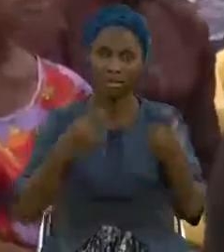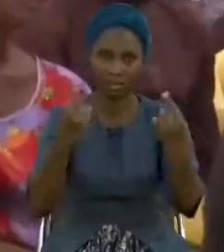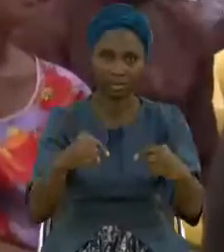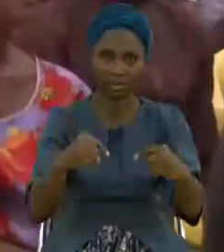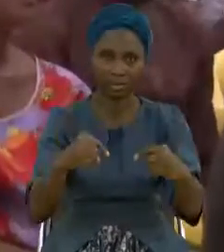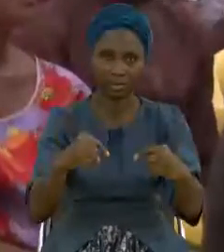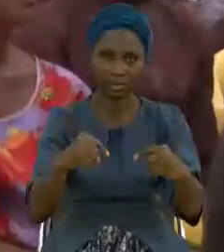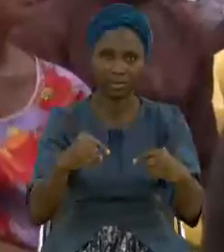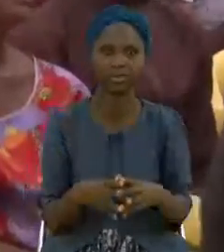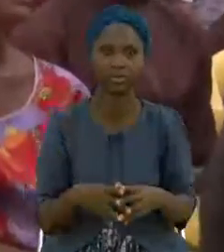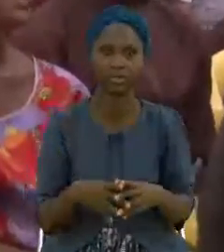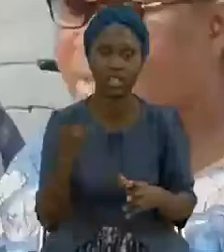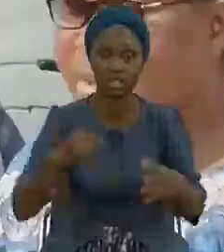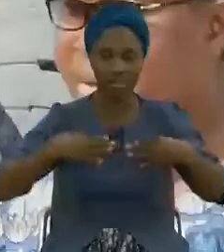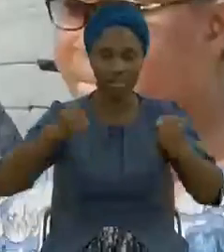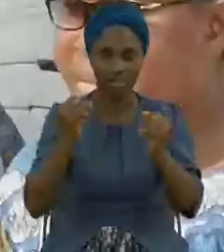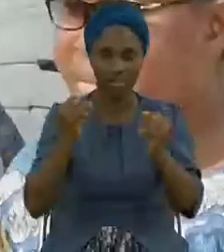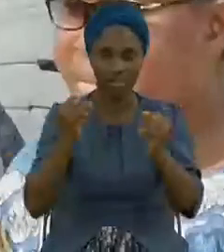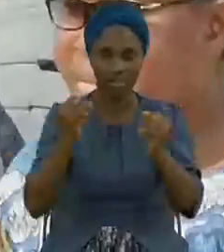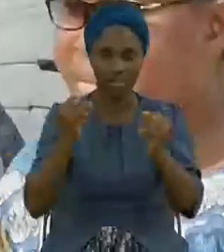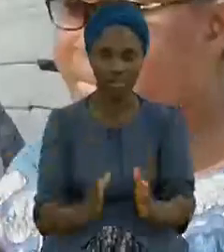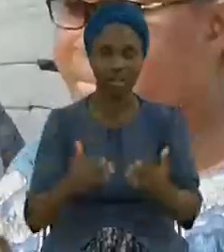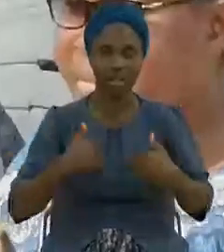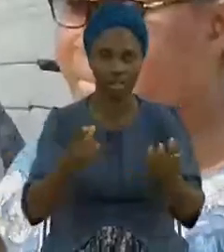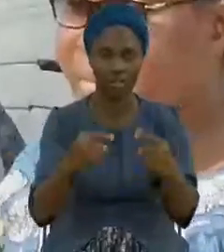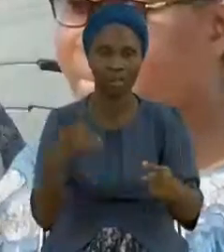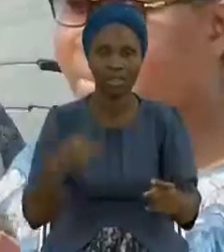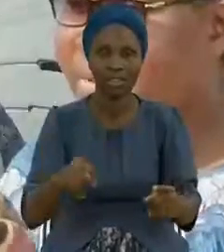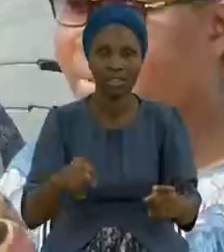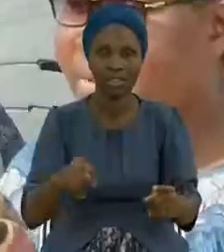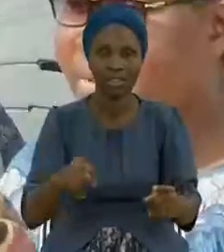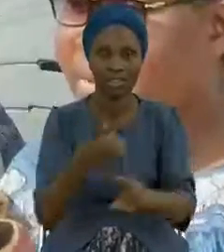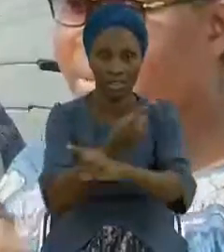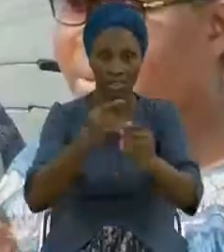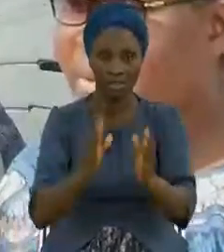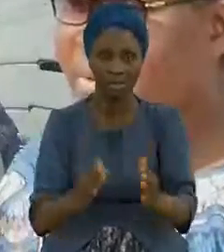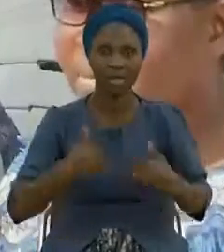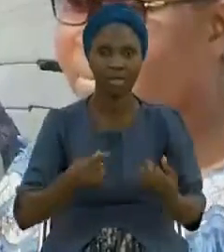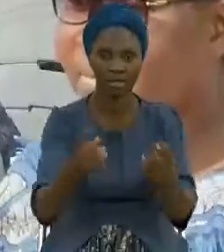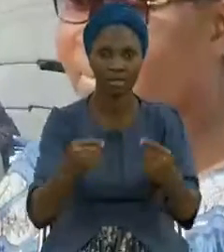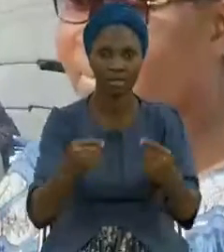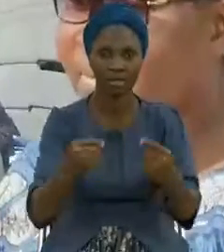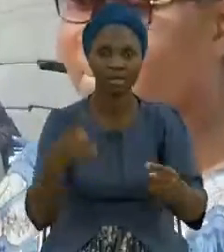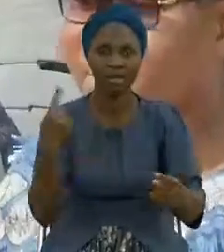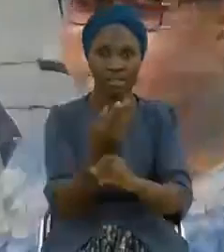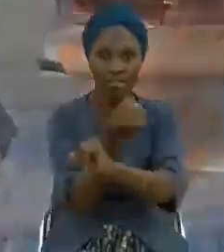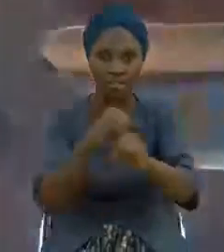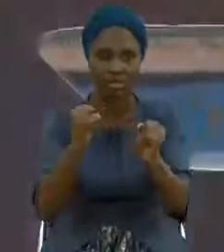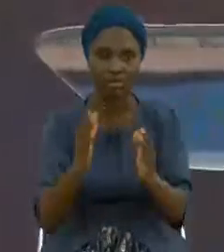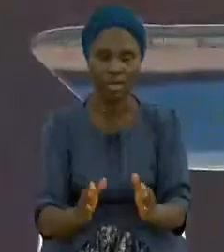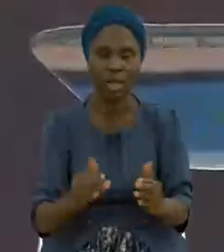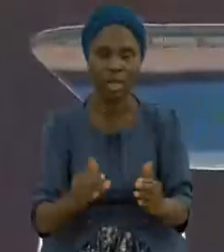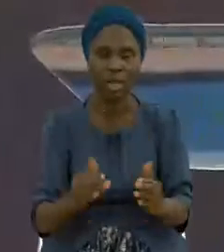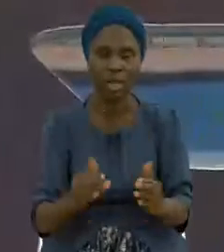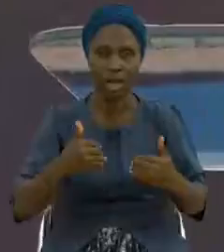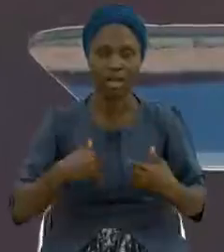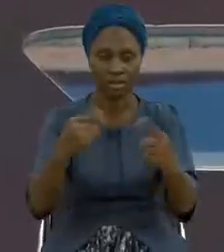The deliverer has come. The redeemer has come. Amen.